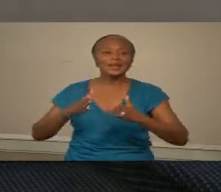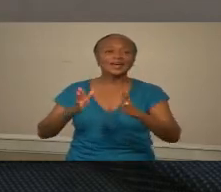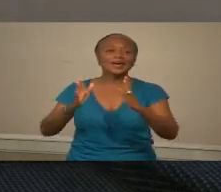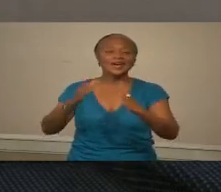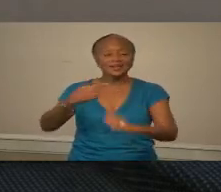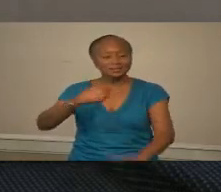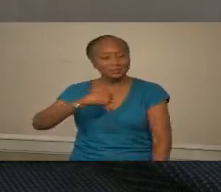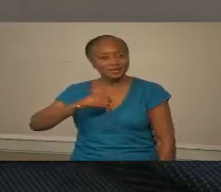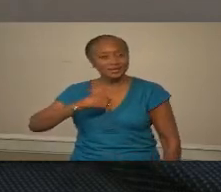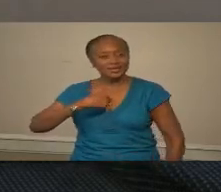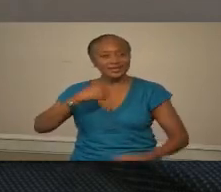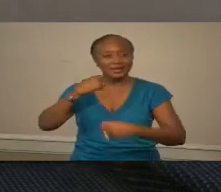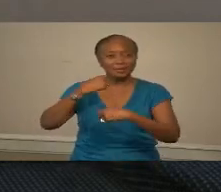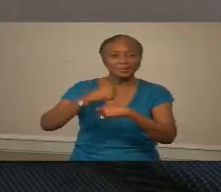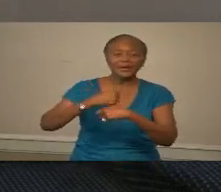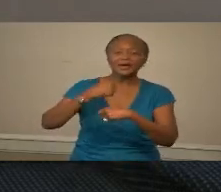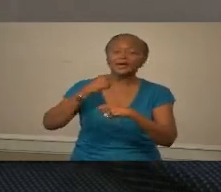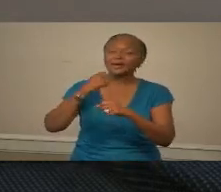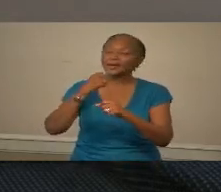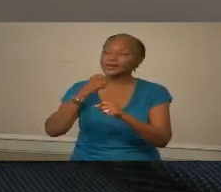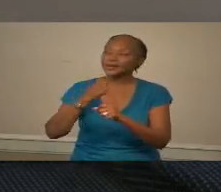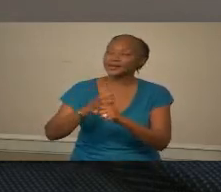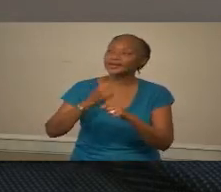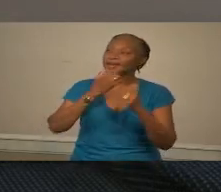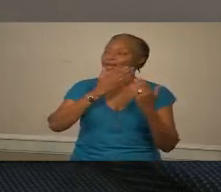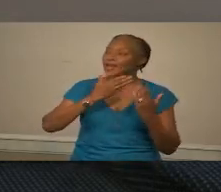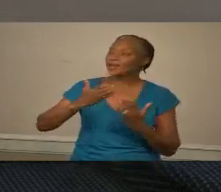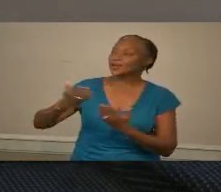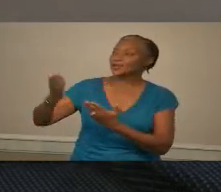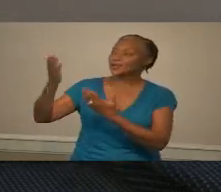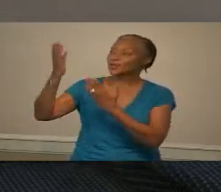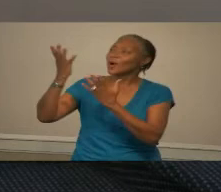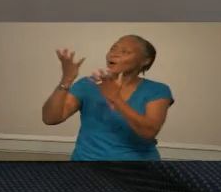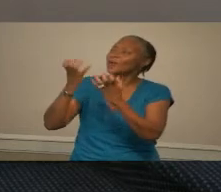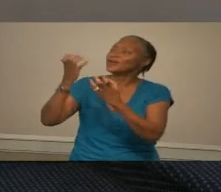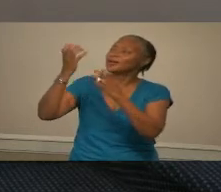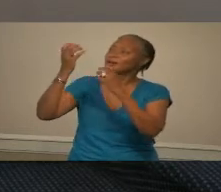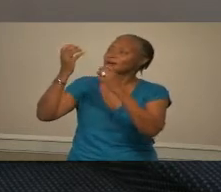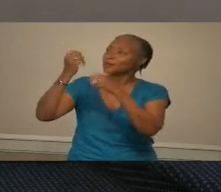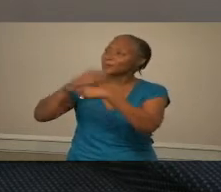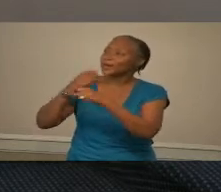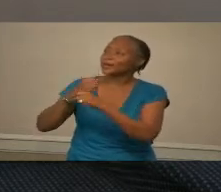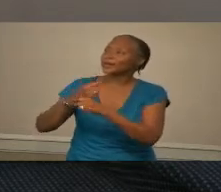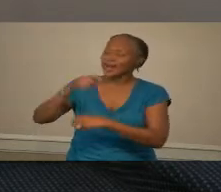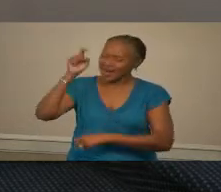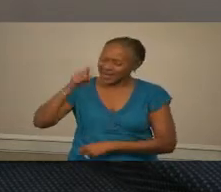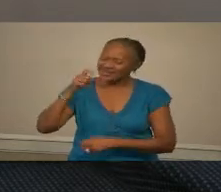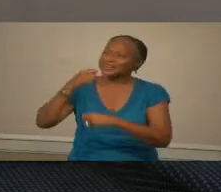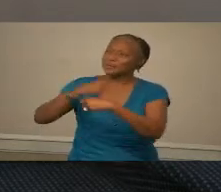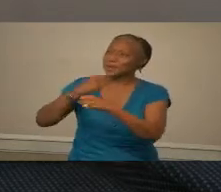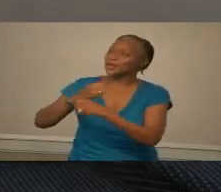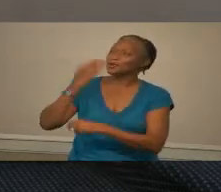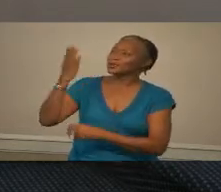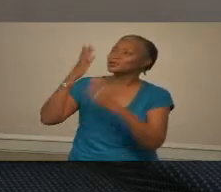Oh, let me make, I want to make, I got to make a